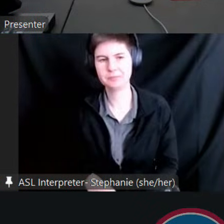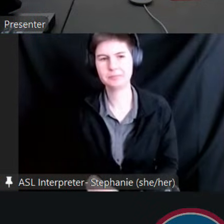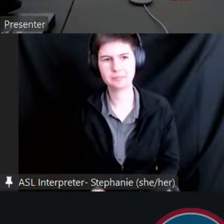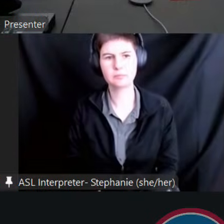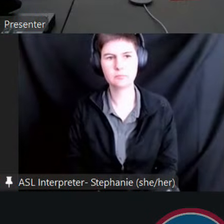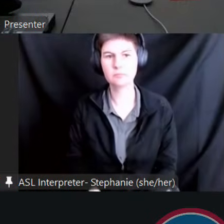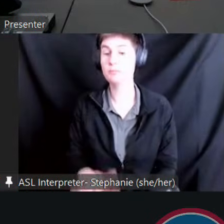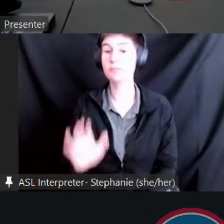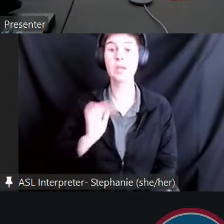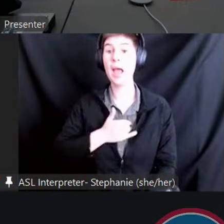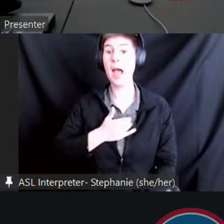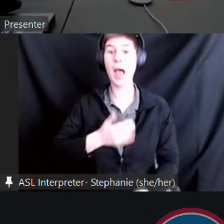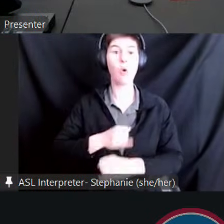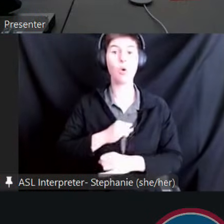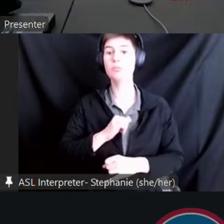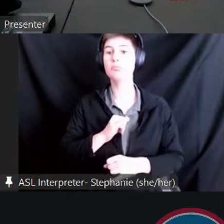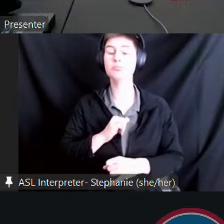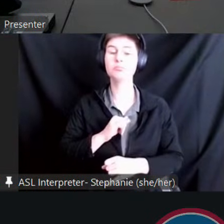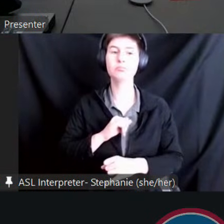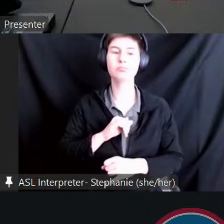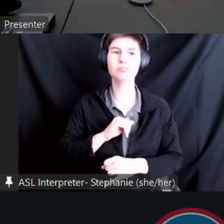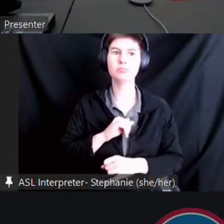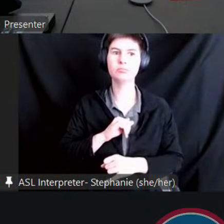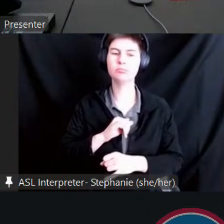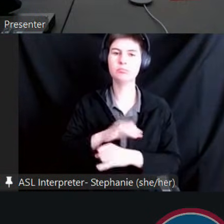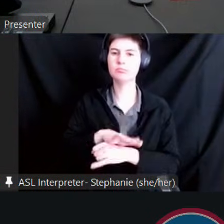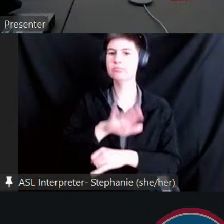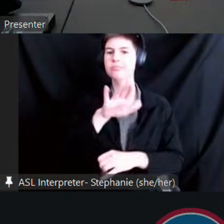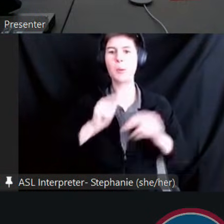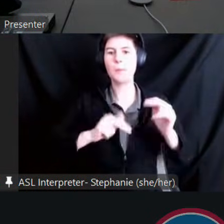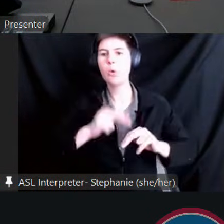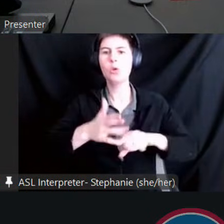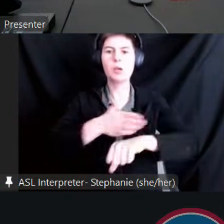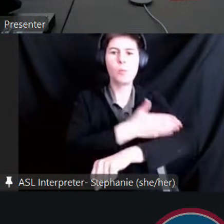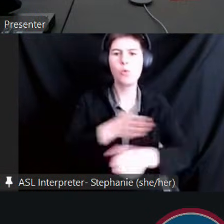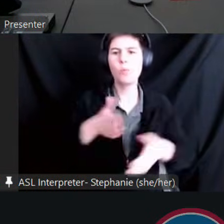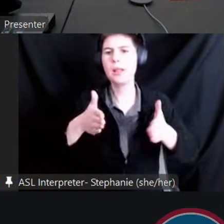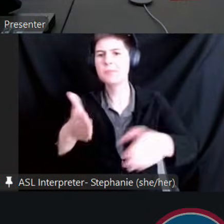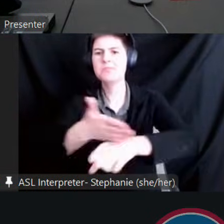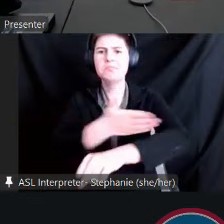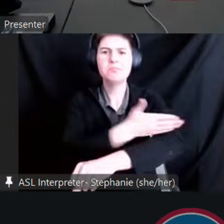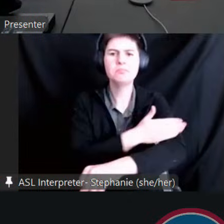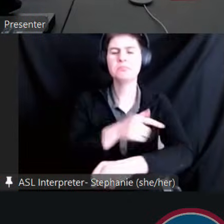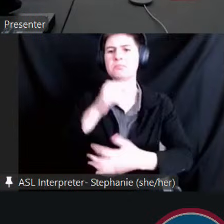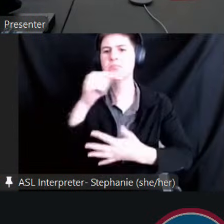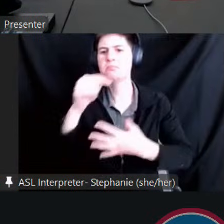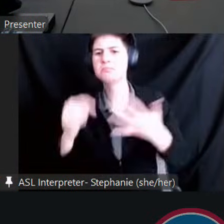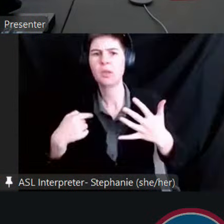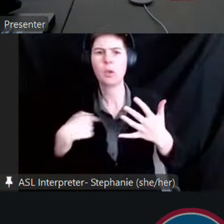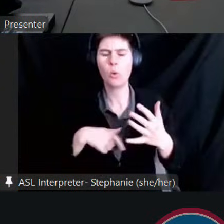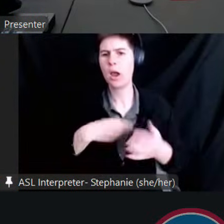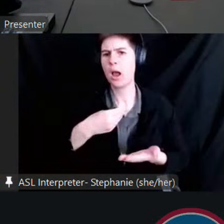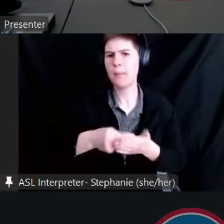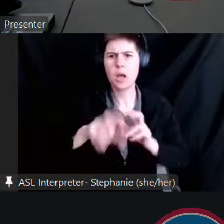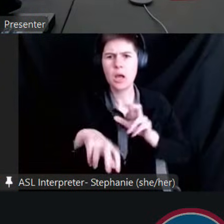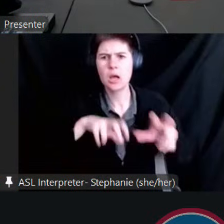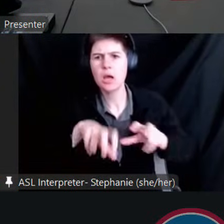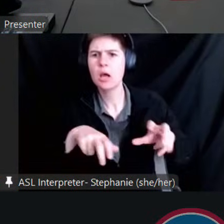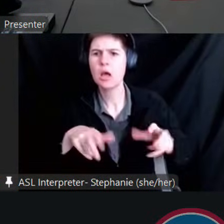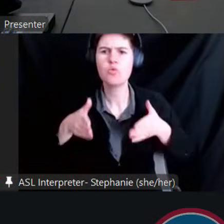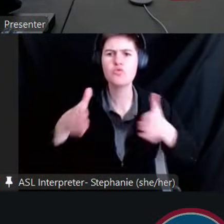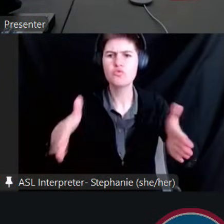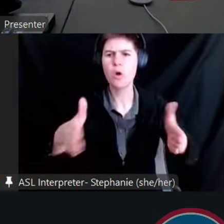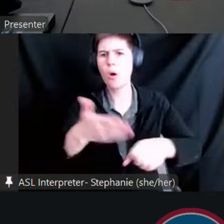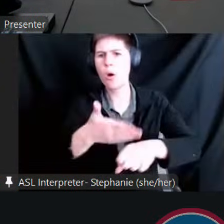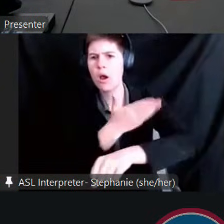improvements we're talking about and the effort we're doing and money we're spending to, you know, put in bus lanes and all of these, you know, dedicated space on the road. It's only as